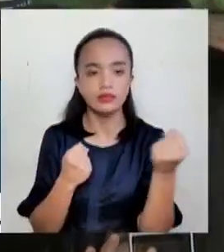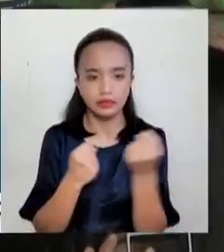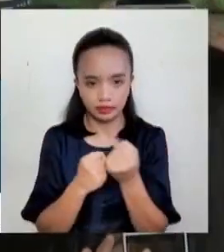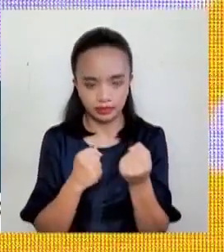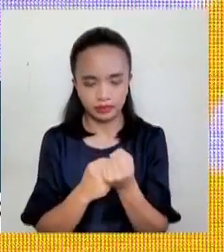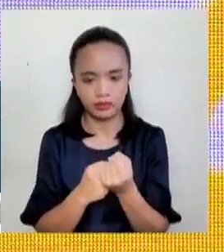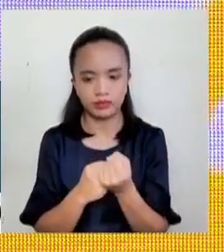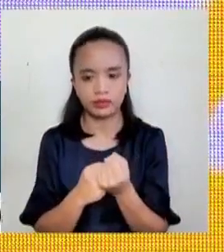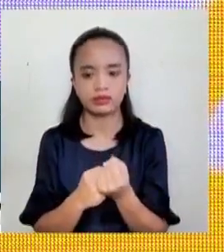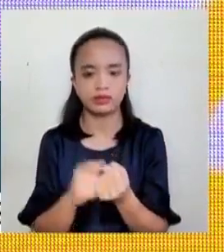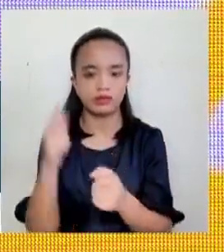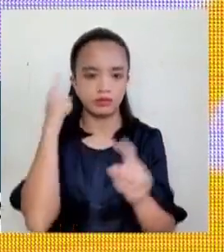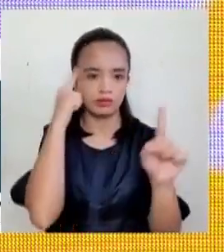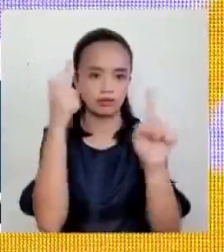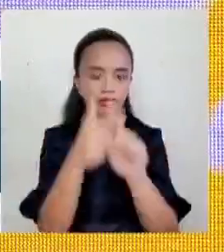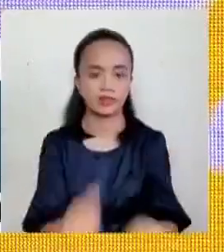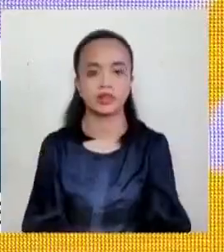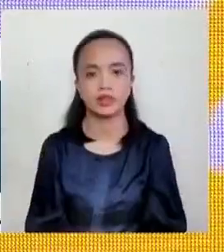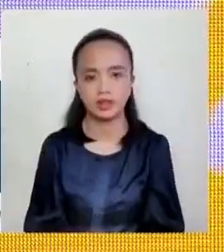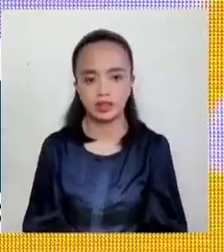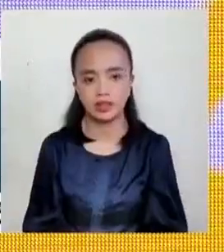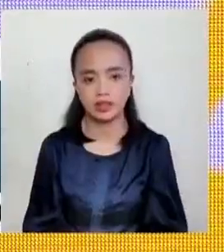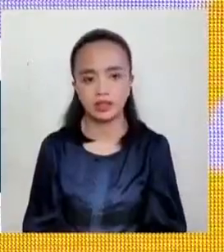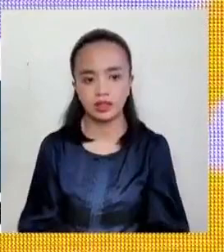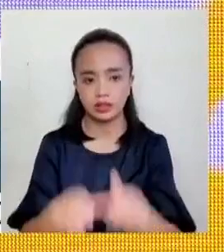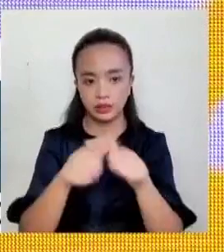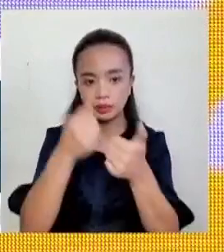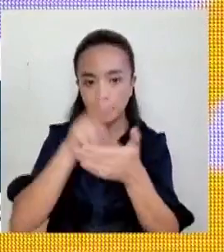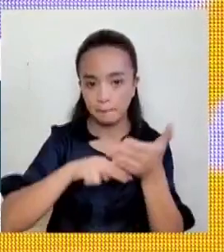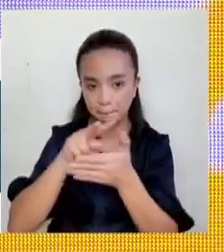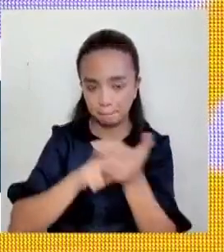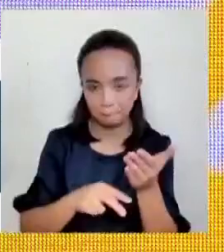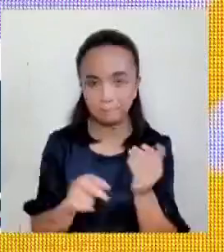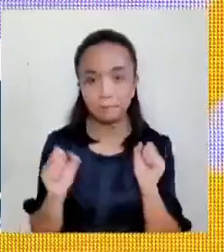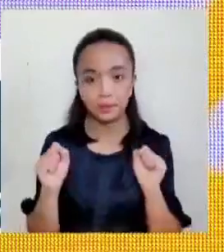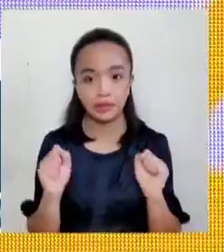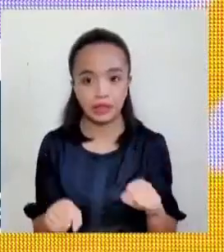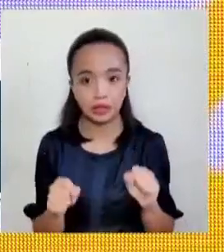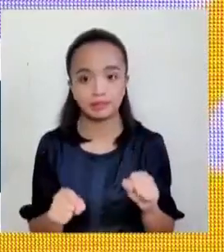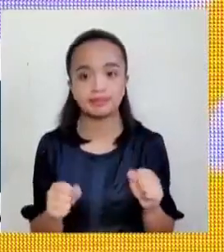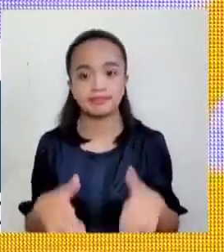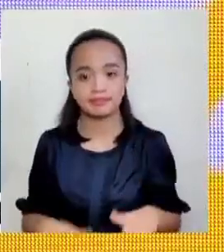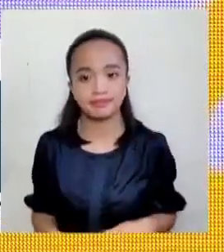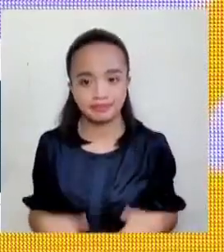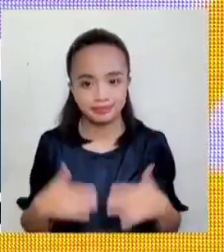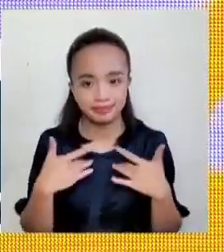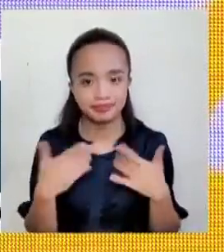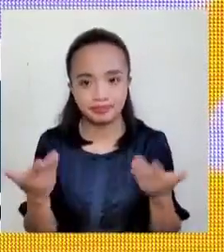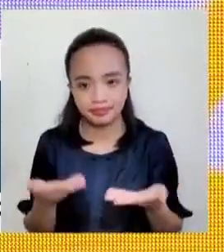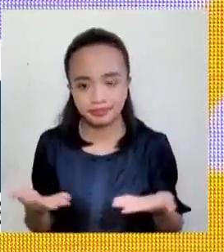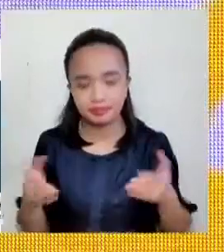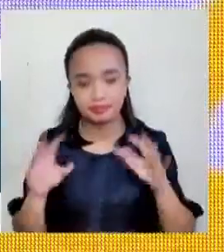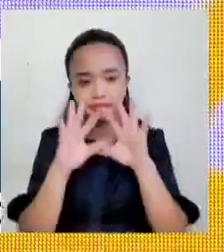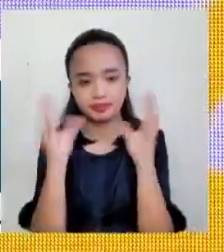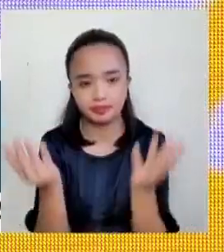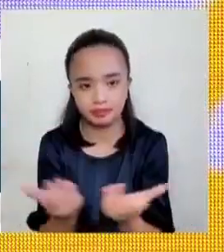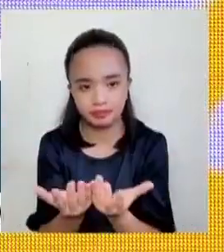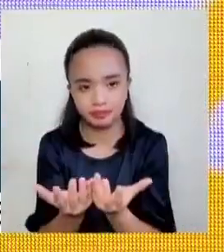their goals. Mamagitan ng pagbabasa, maaari kayong mamuhay sa mundo kung